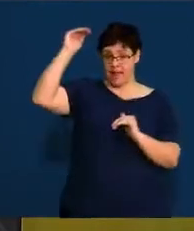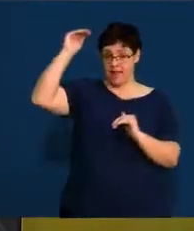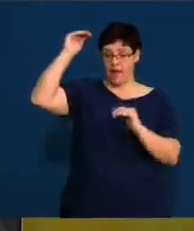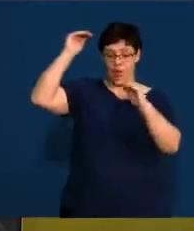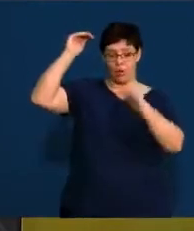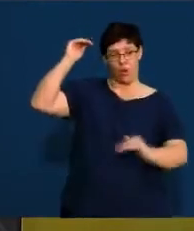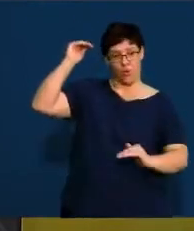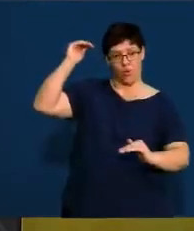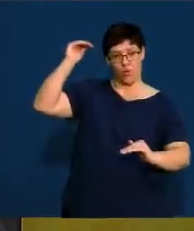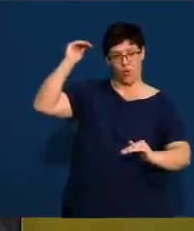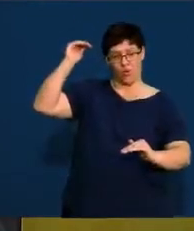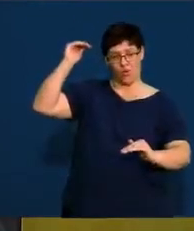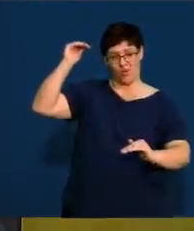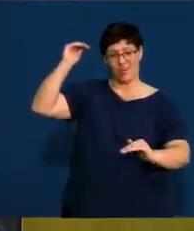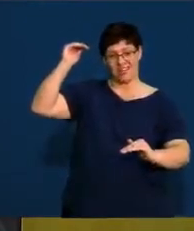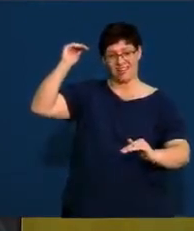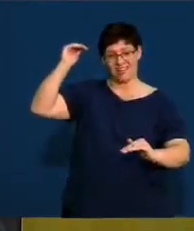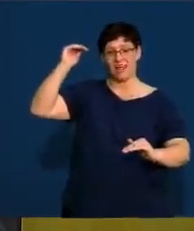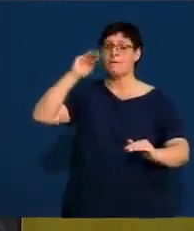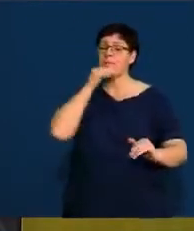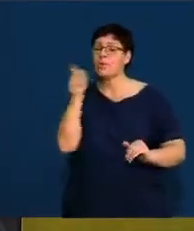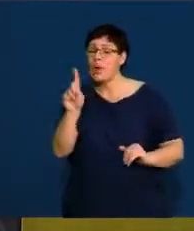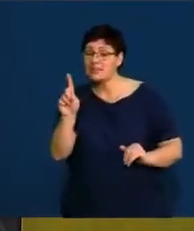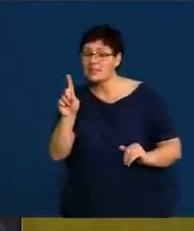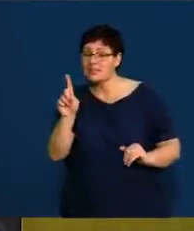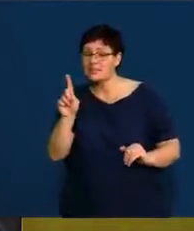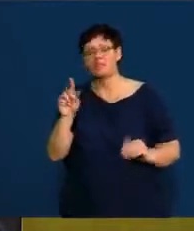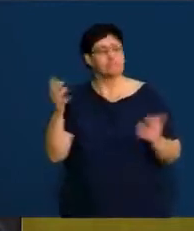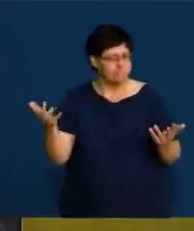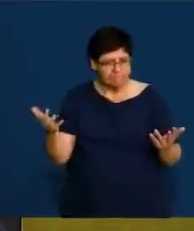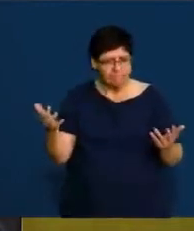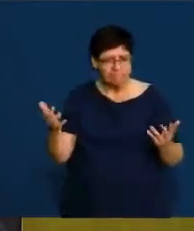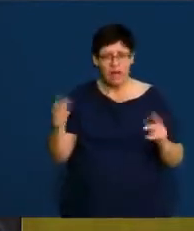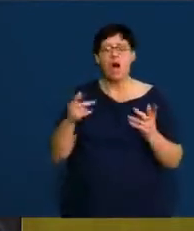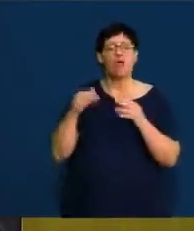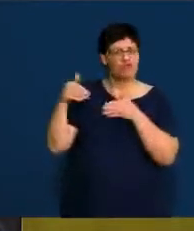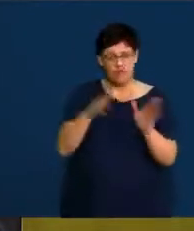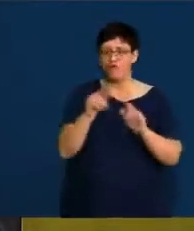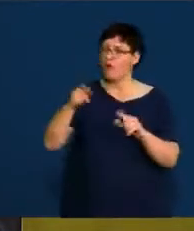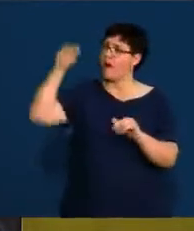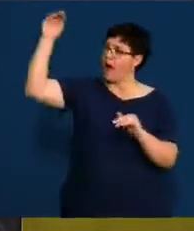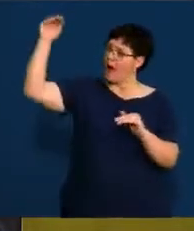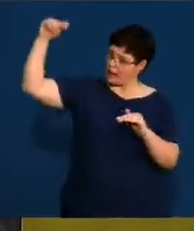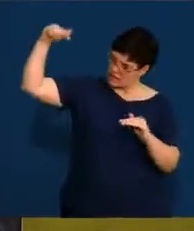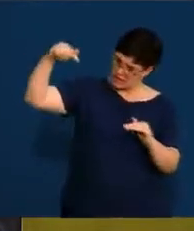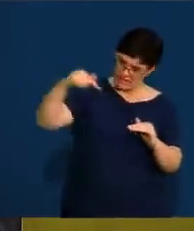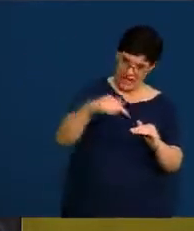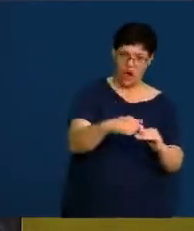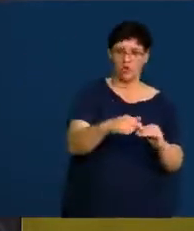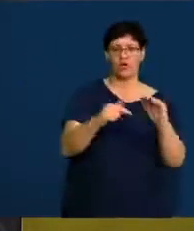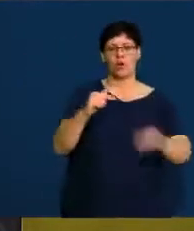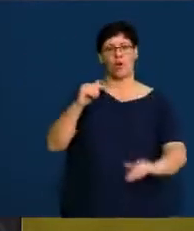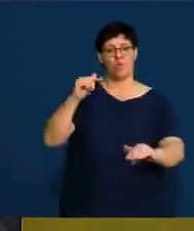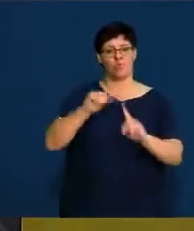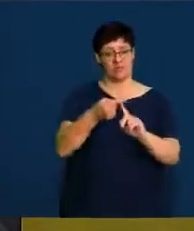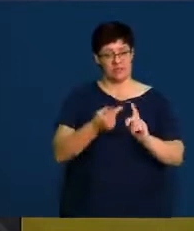and where the landscape is lower. What does this mean? Obviously, the river flows from a higher point to a lower